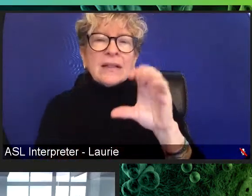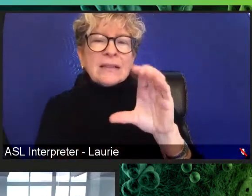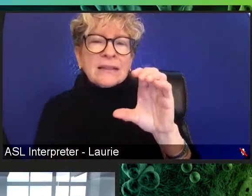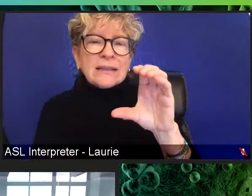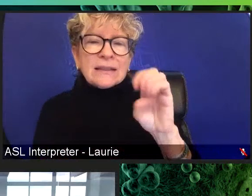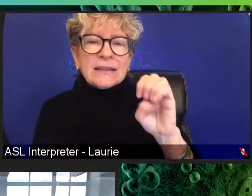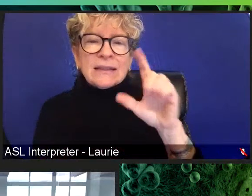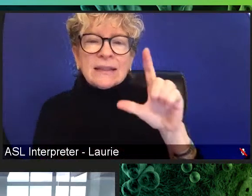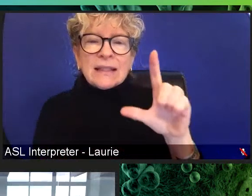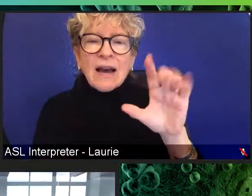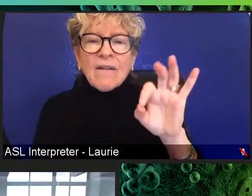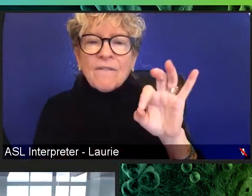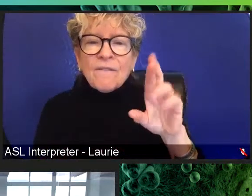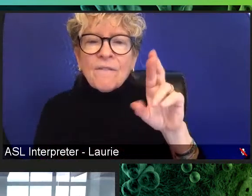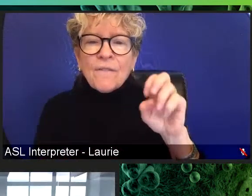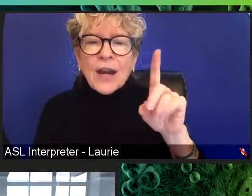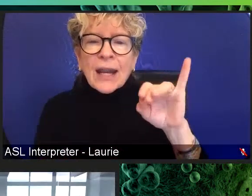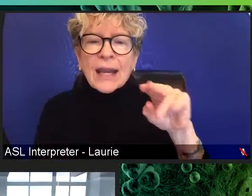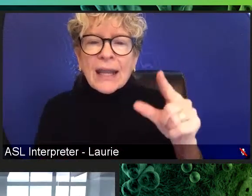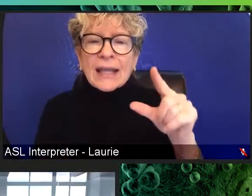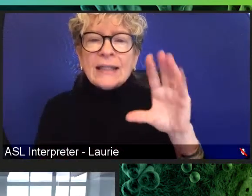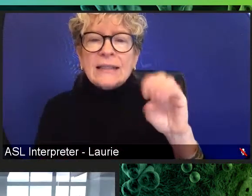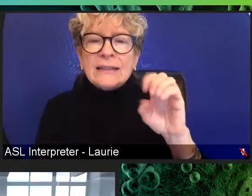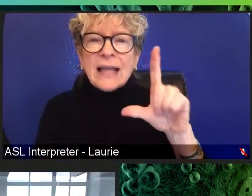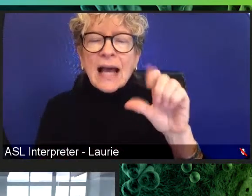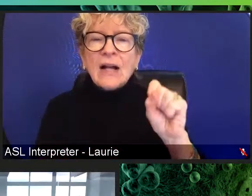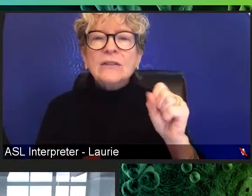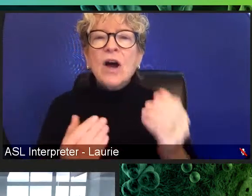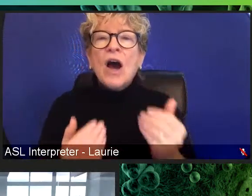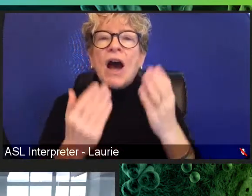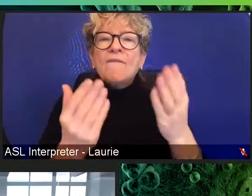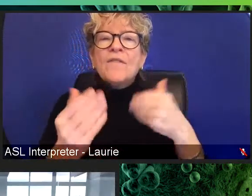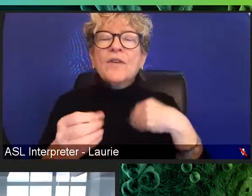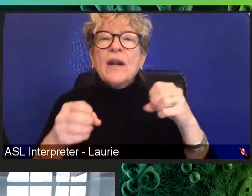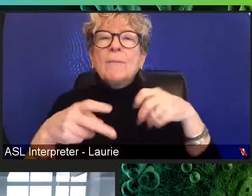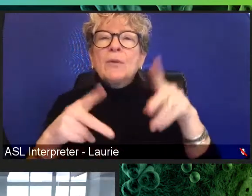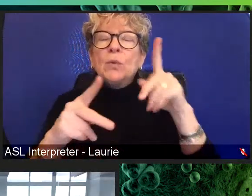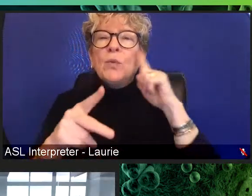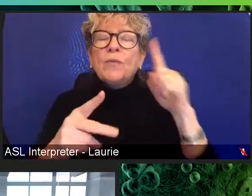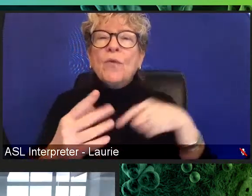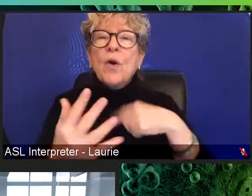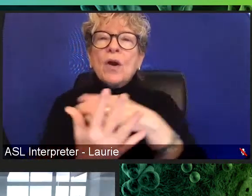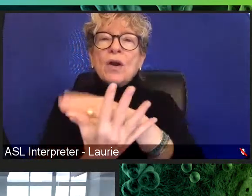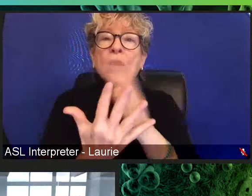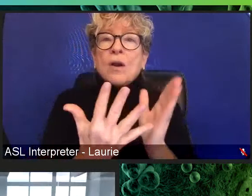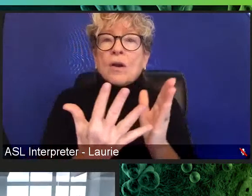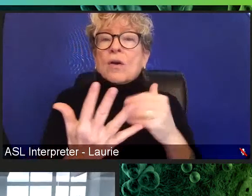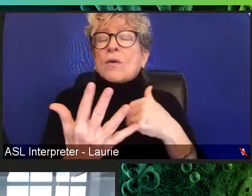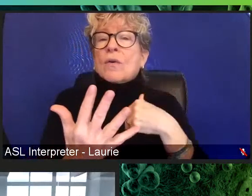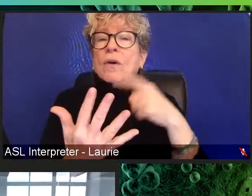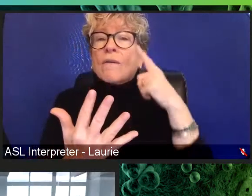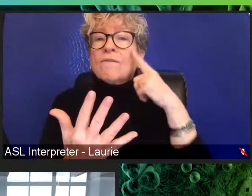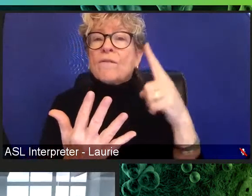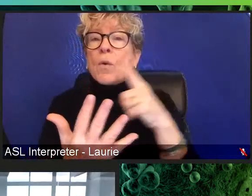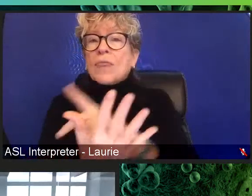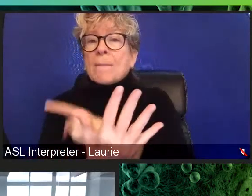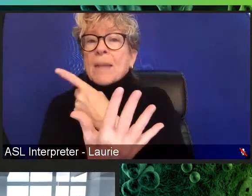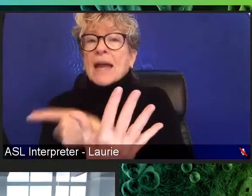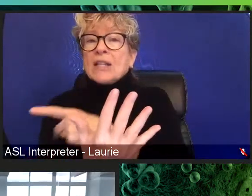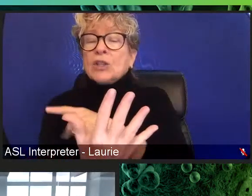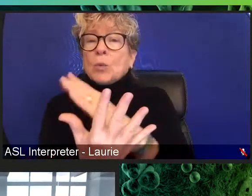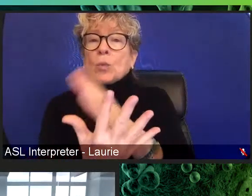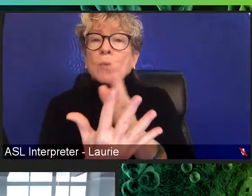it's outside of the cells now, provides a window into the entire course of disease for a patient. It can start from, for